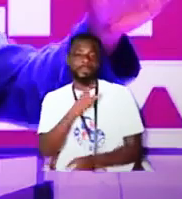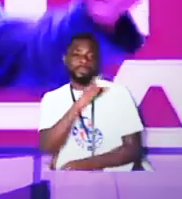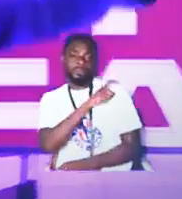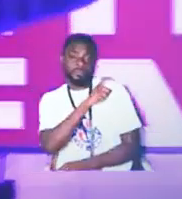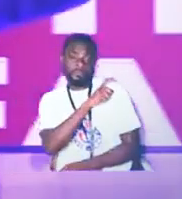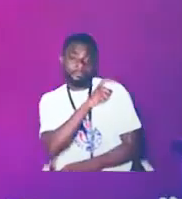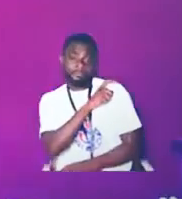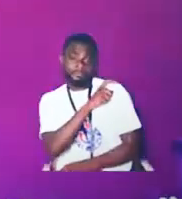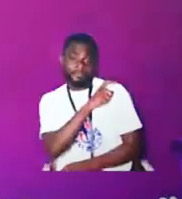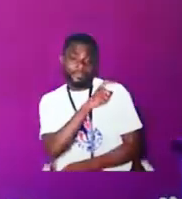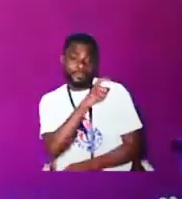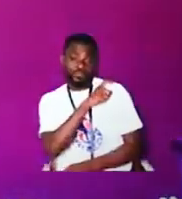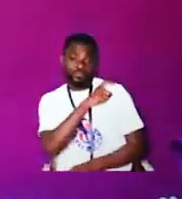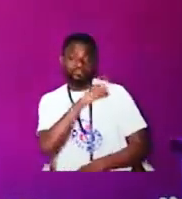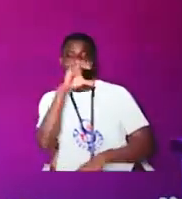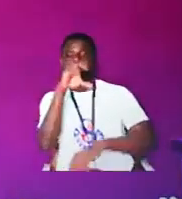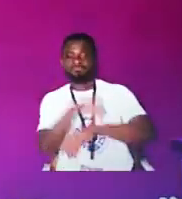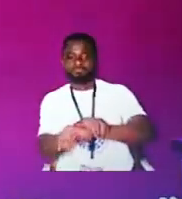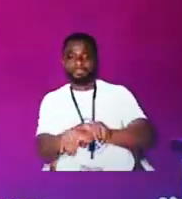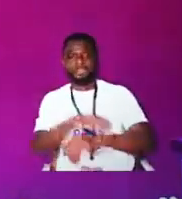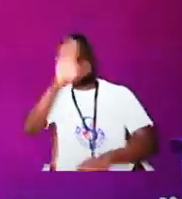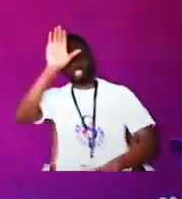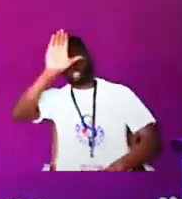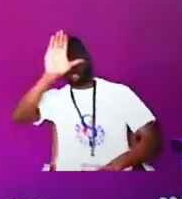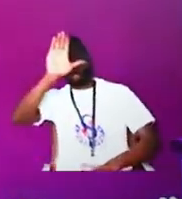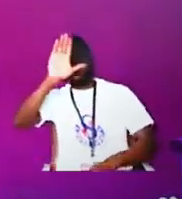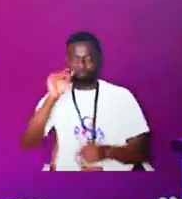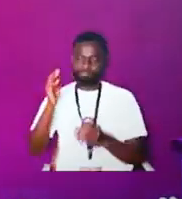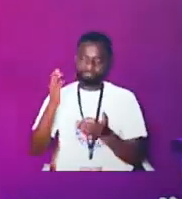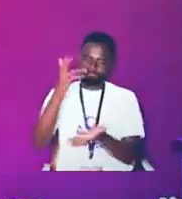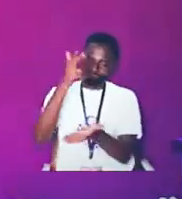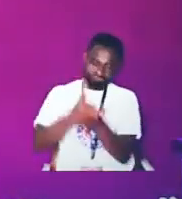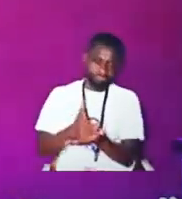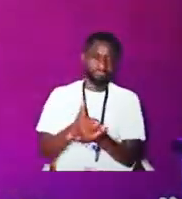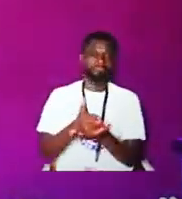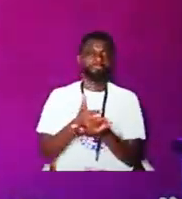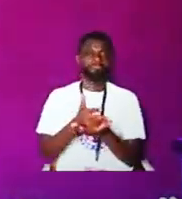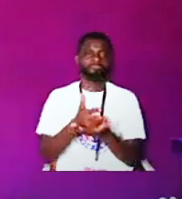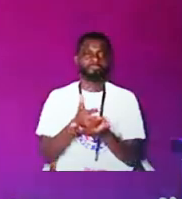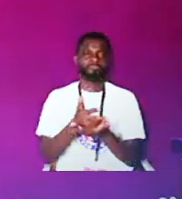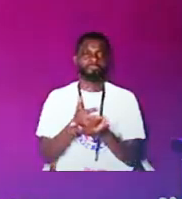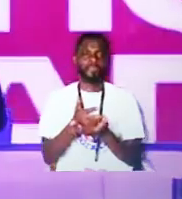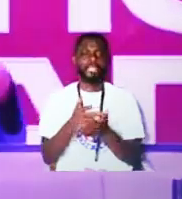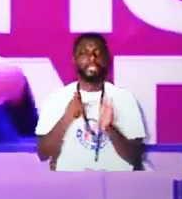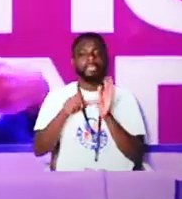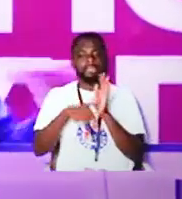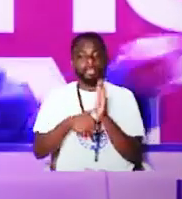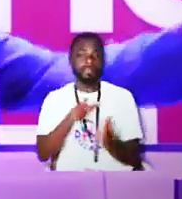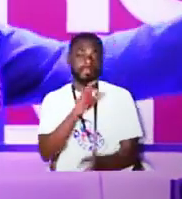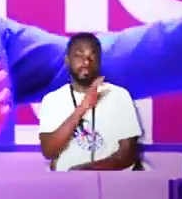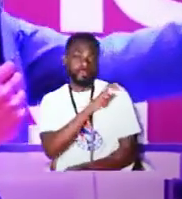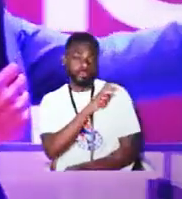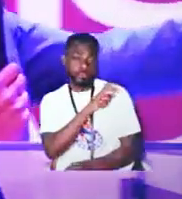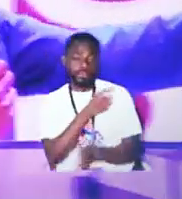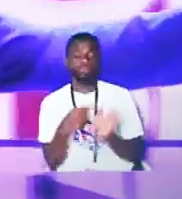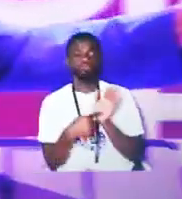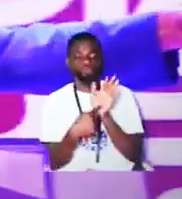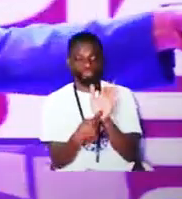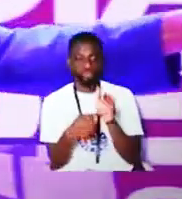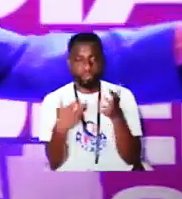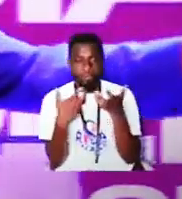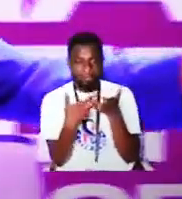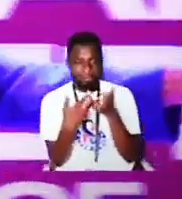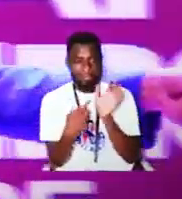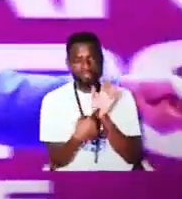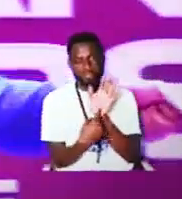policemen who were hiding somewhere. And then he said that they showed him the machine that they had,